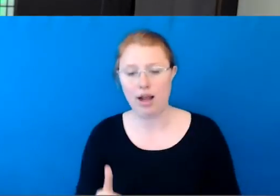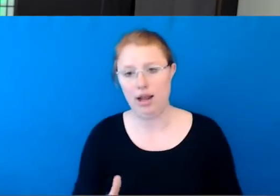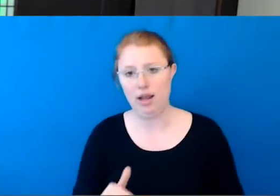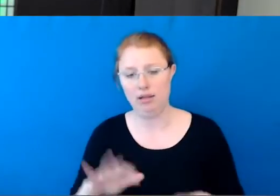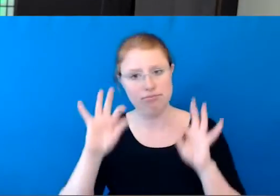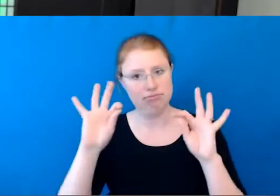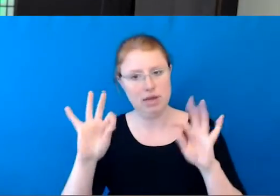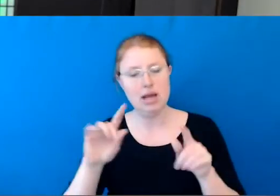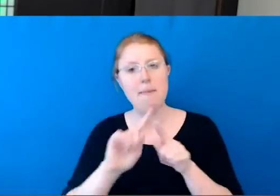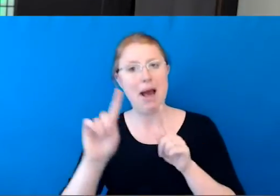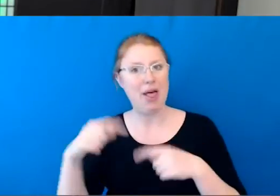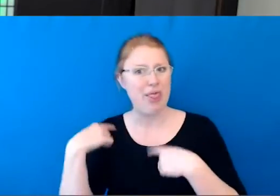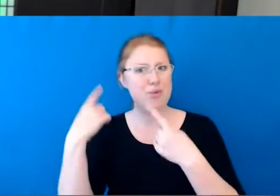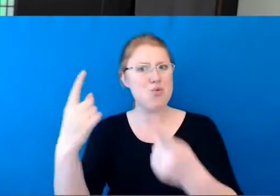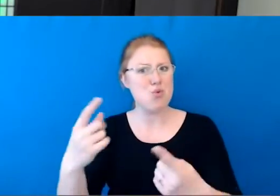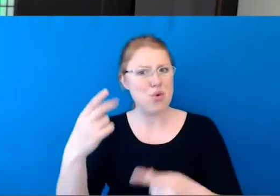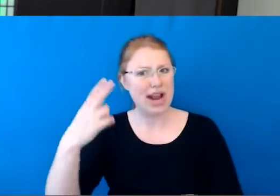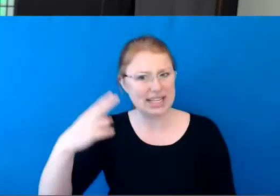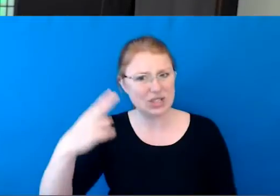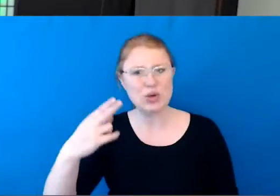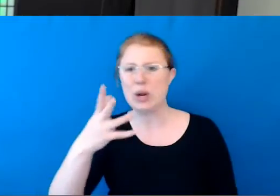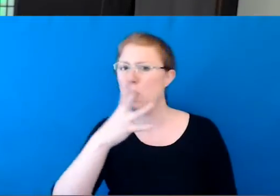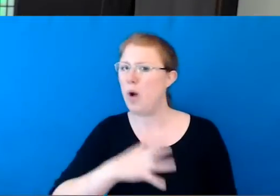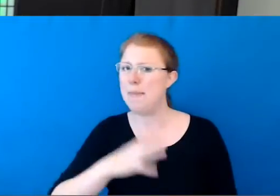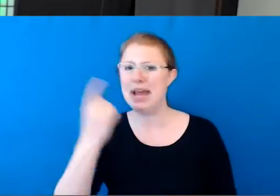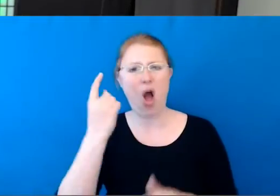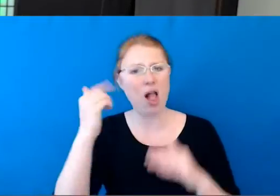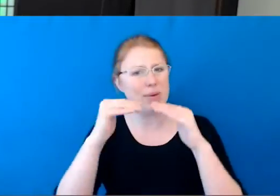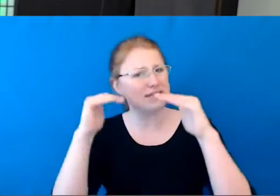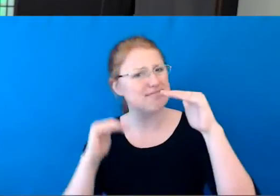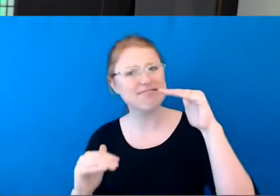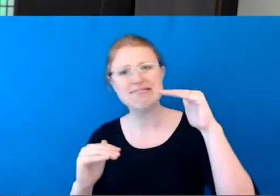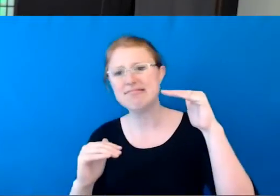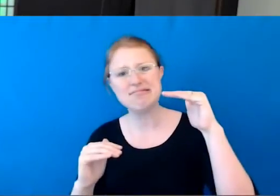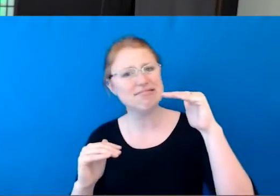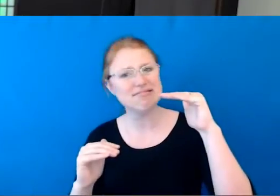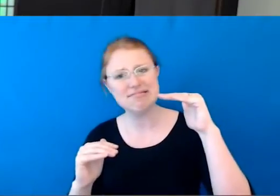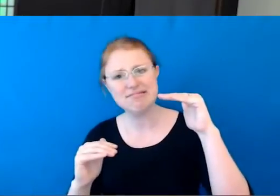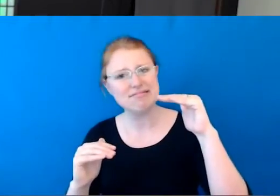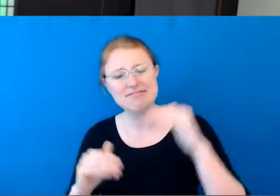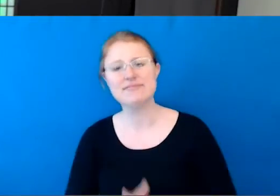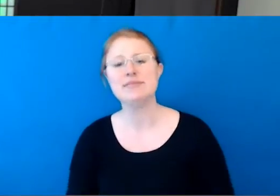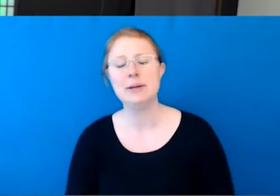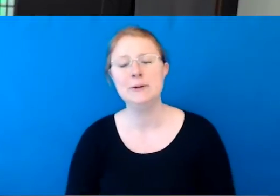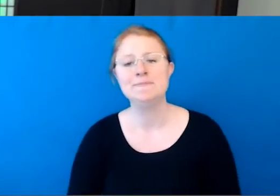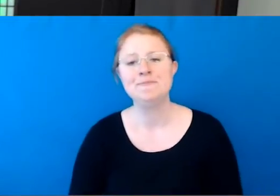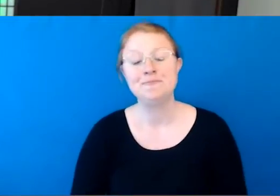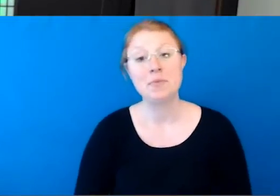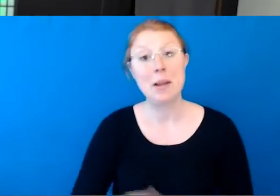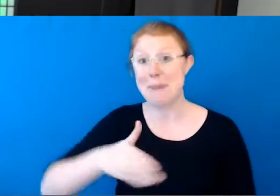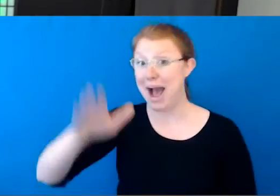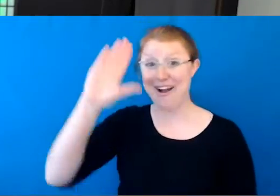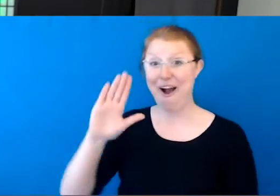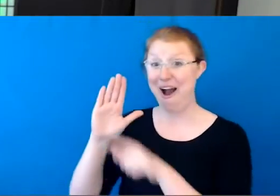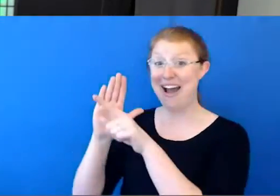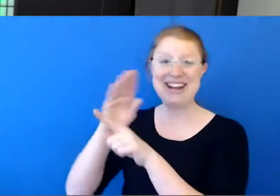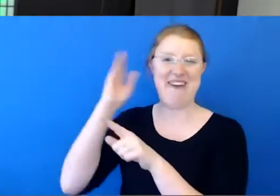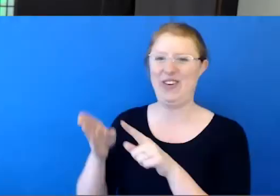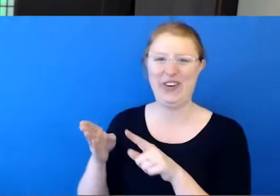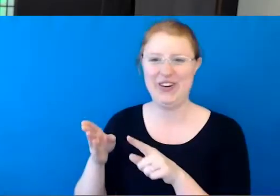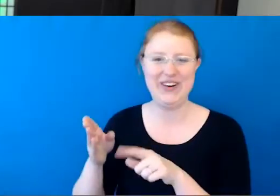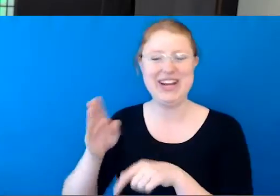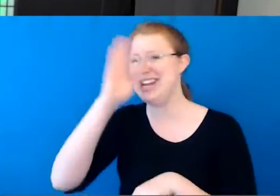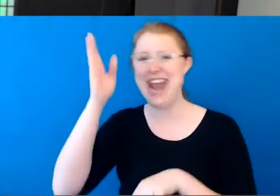but throughout history, women have always suffered kind of a lesser role in society. But God, in Scripture,